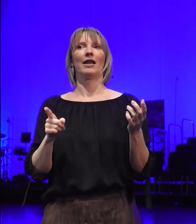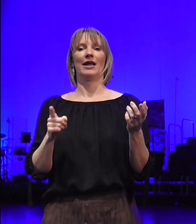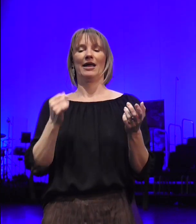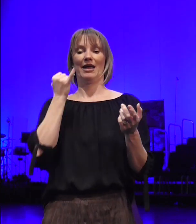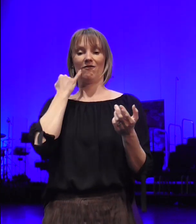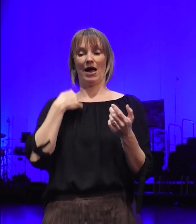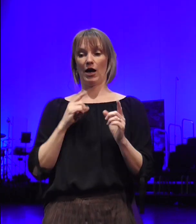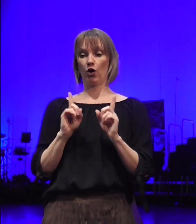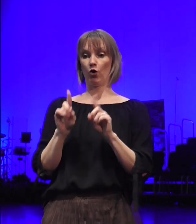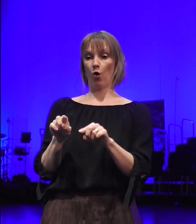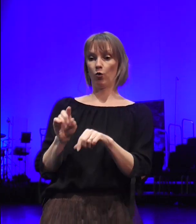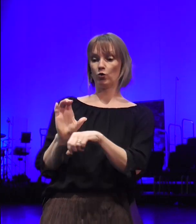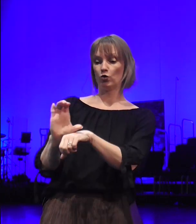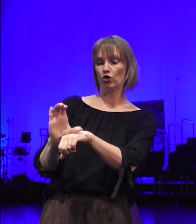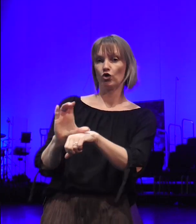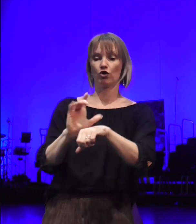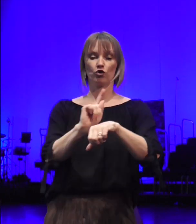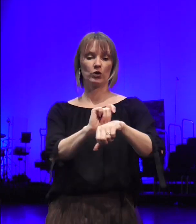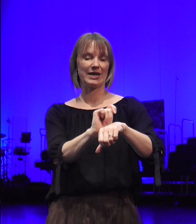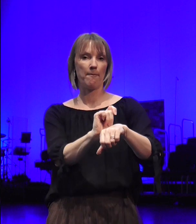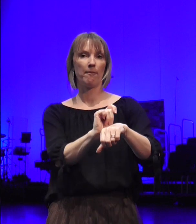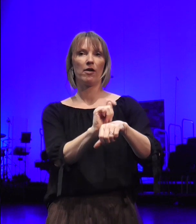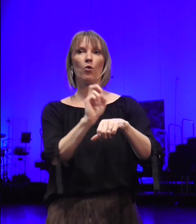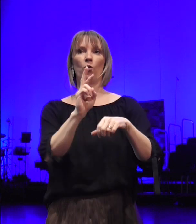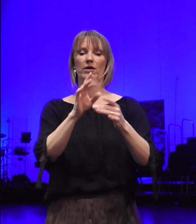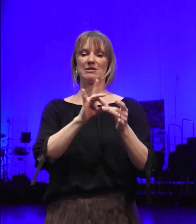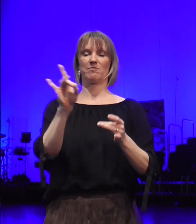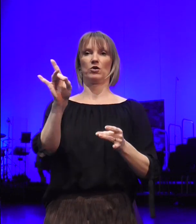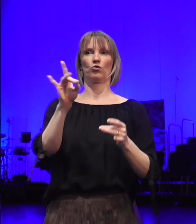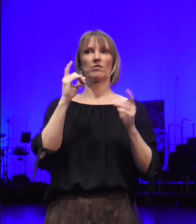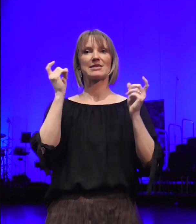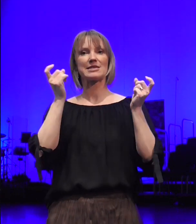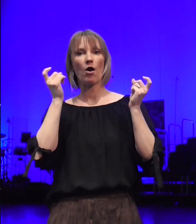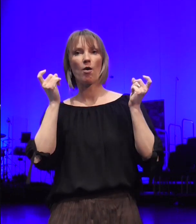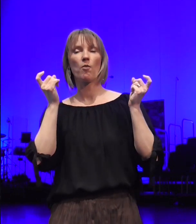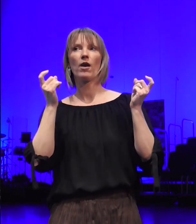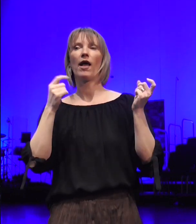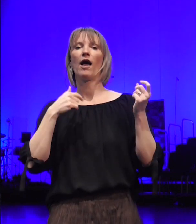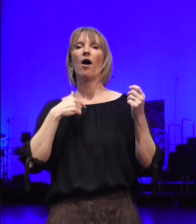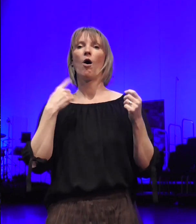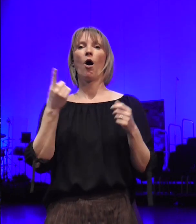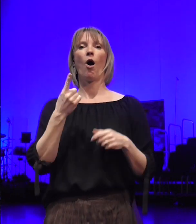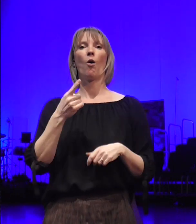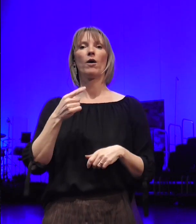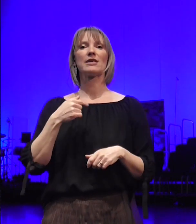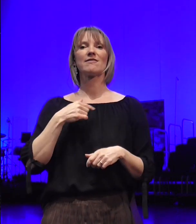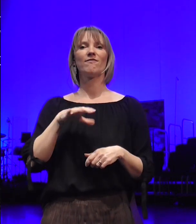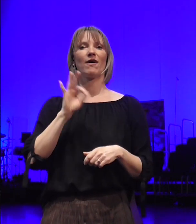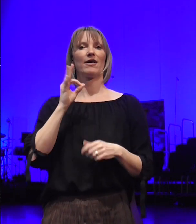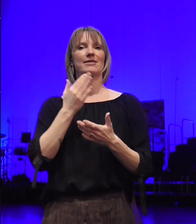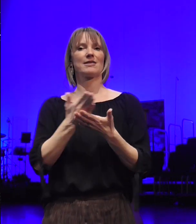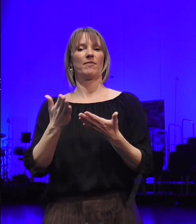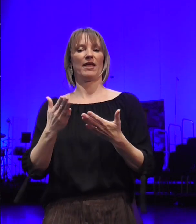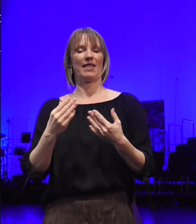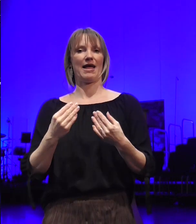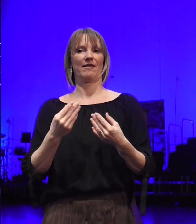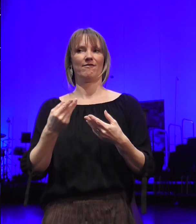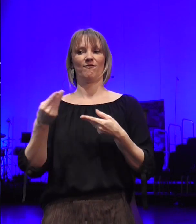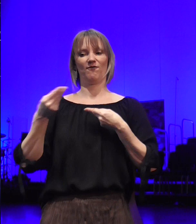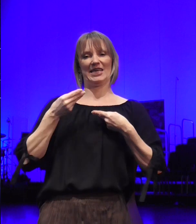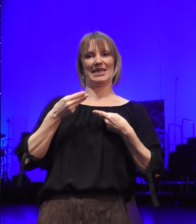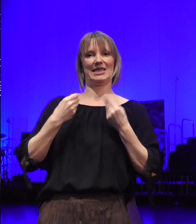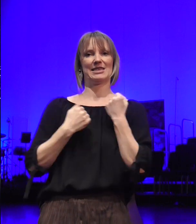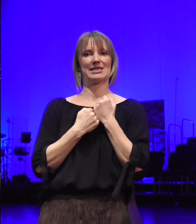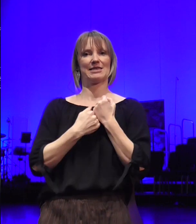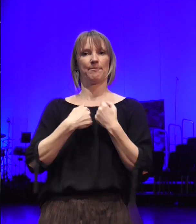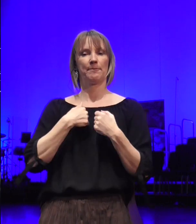called church or temple or some spiritual ceremony, I always find something that feeds me. And I continue to this